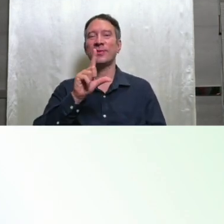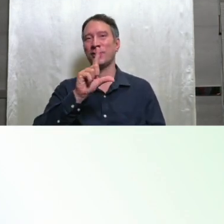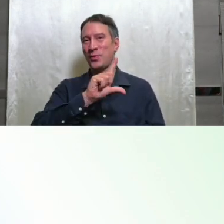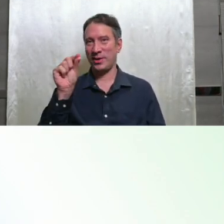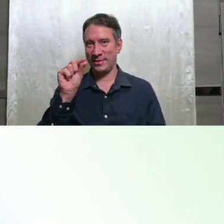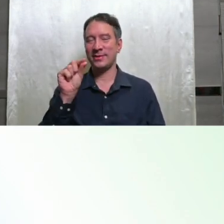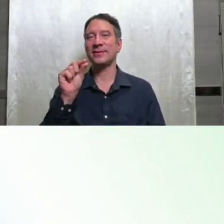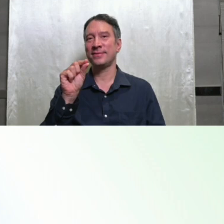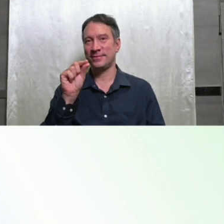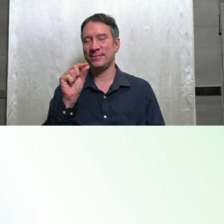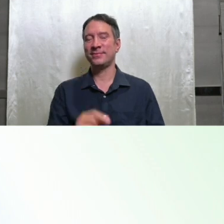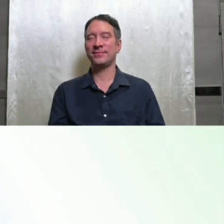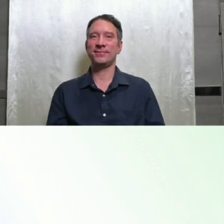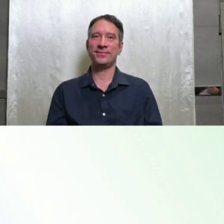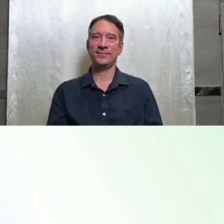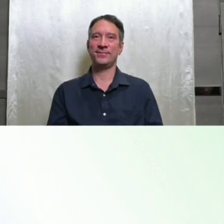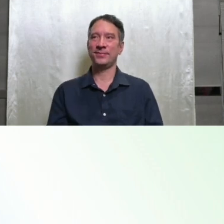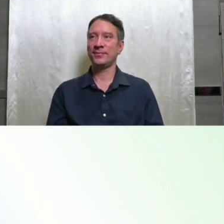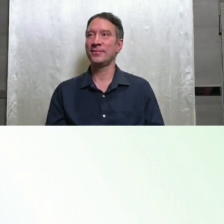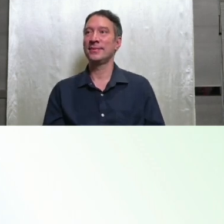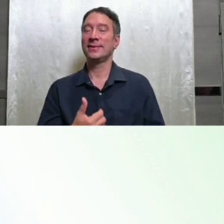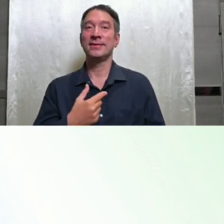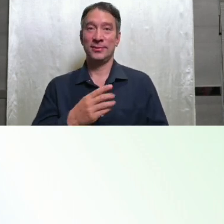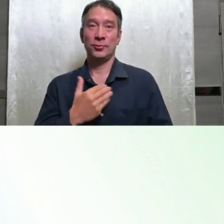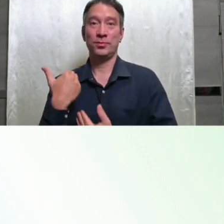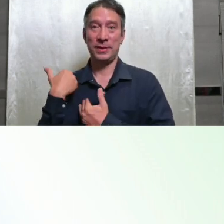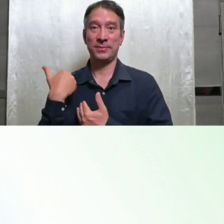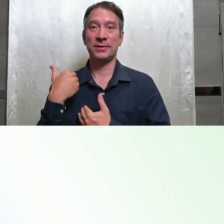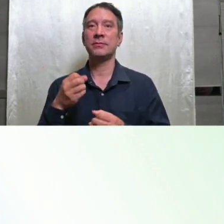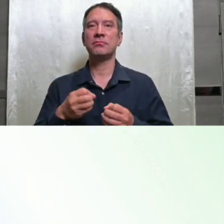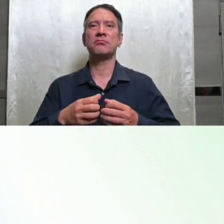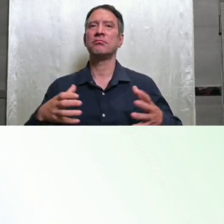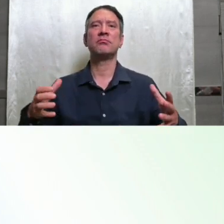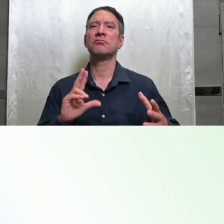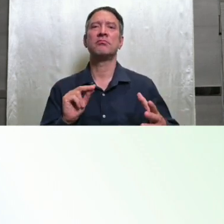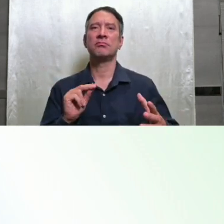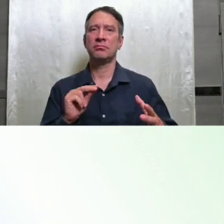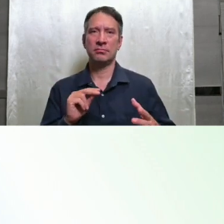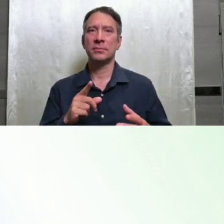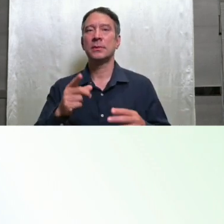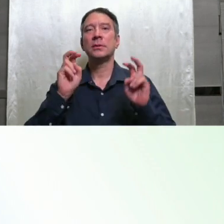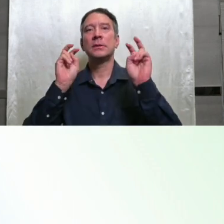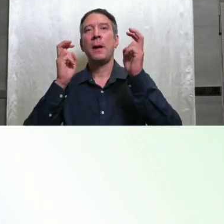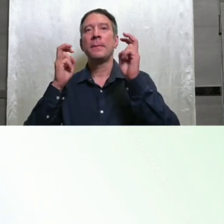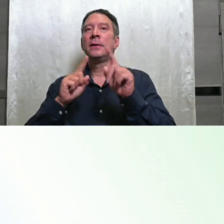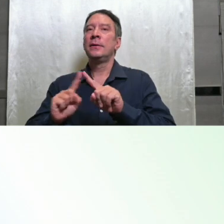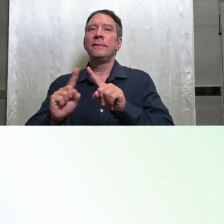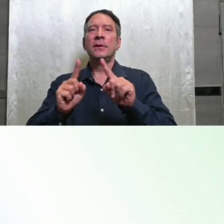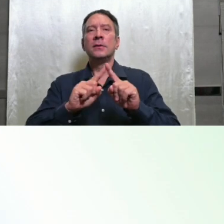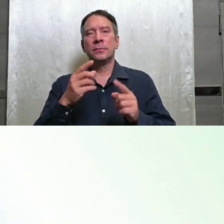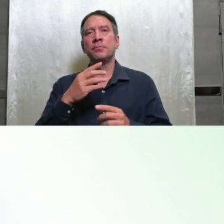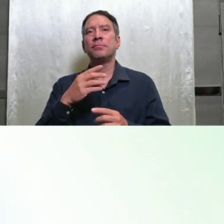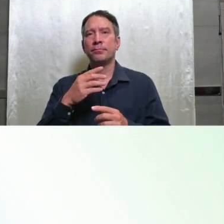We design our content for conceptual understanding. The key features we offer are our learning